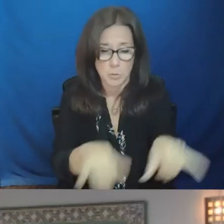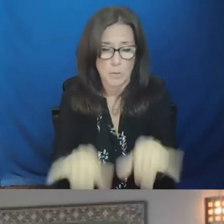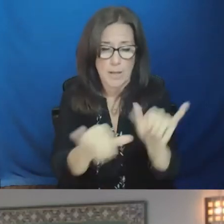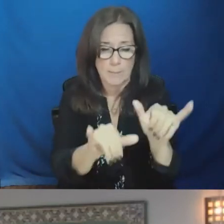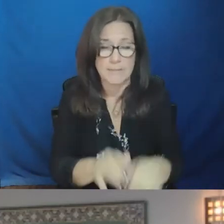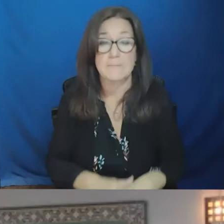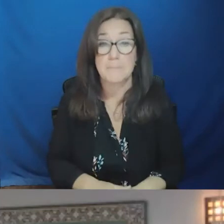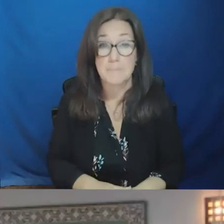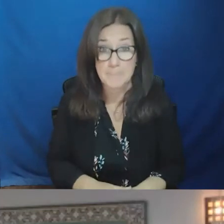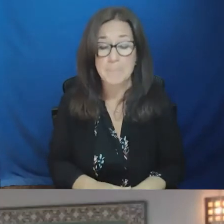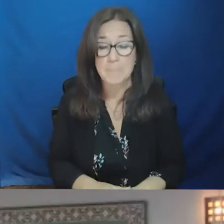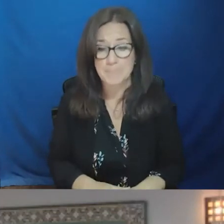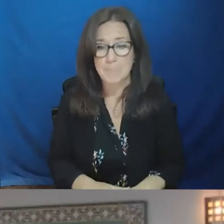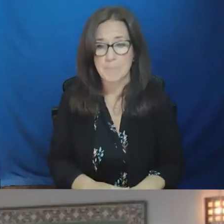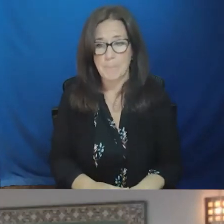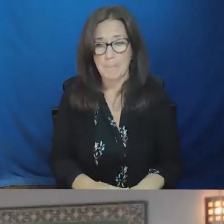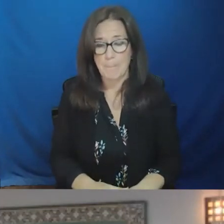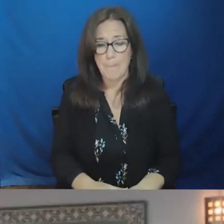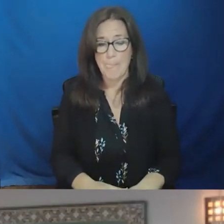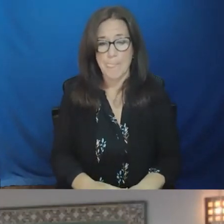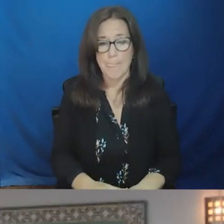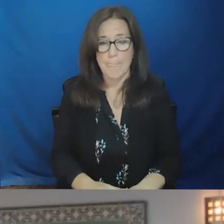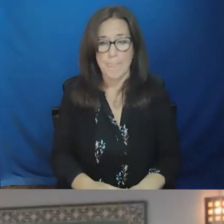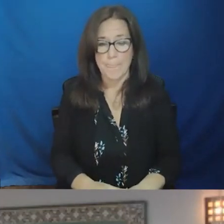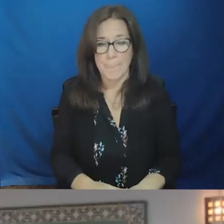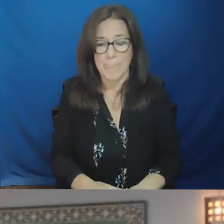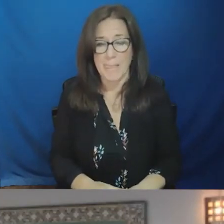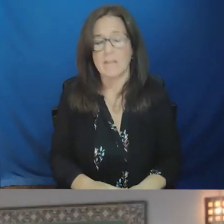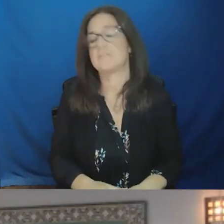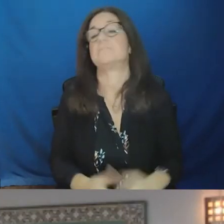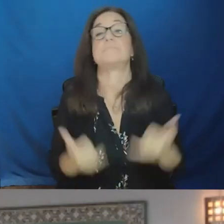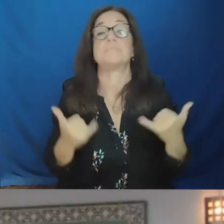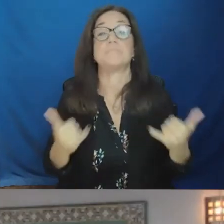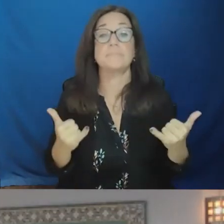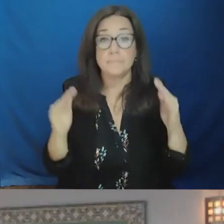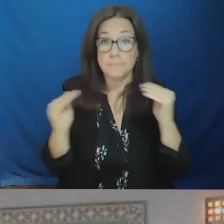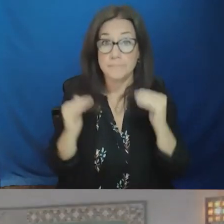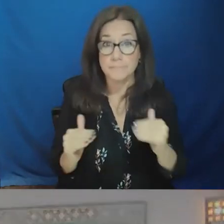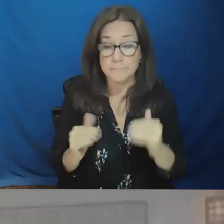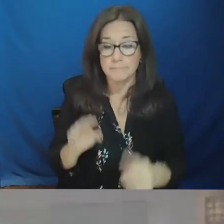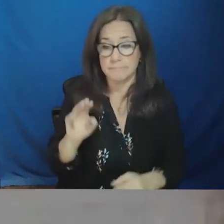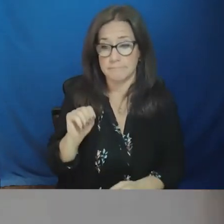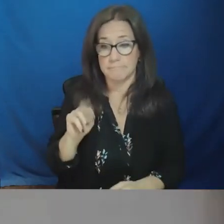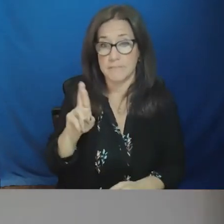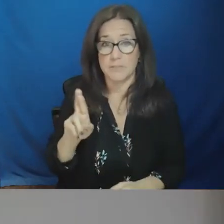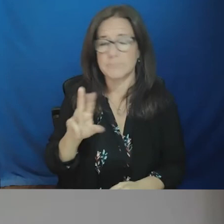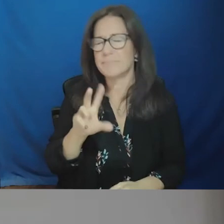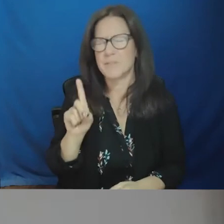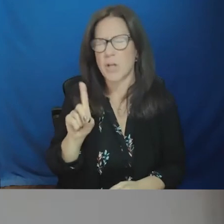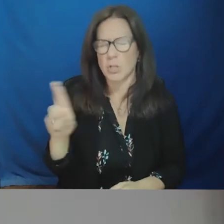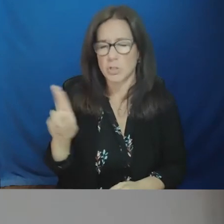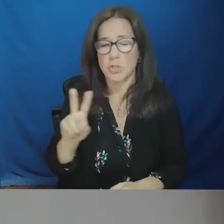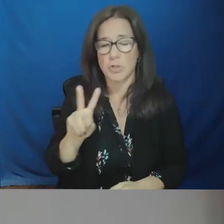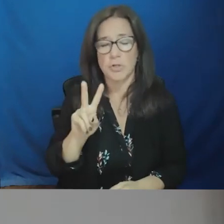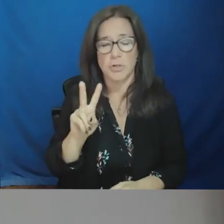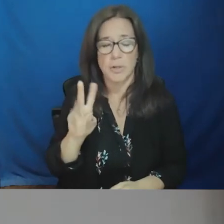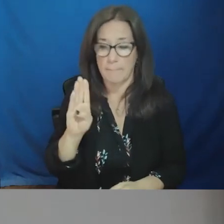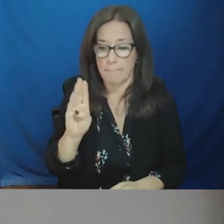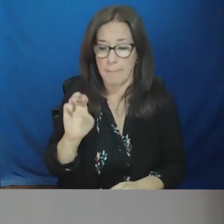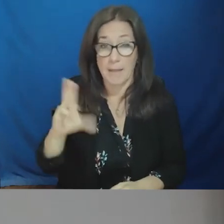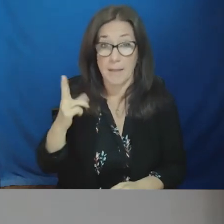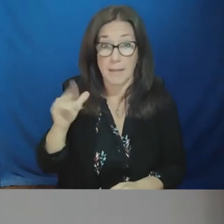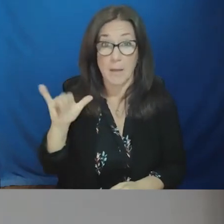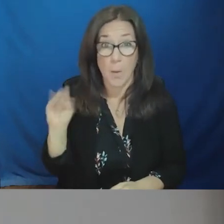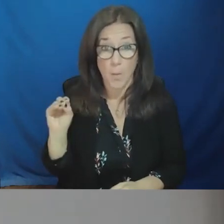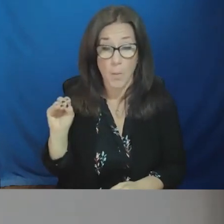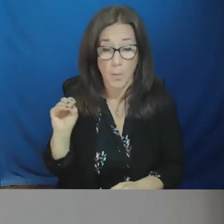Thank you. Now on to Dr. Becchio's discussion of the